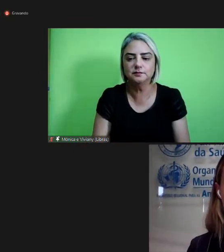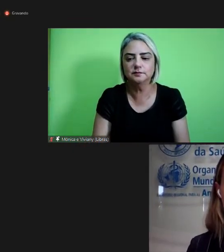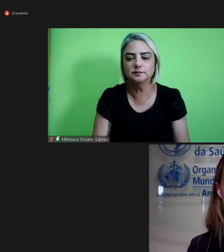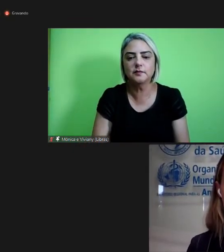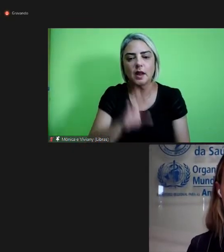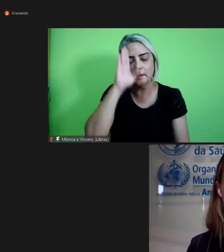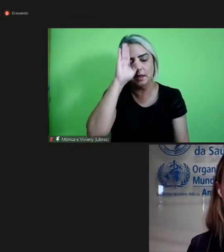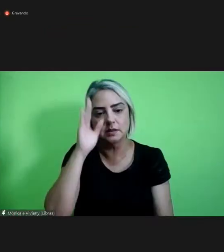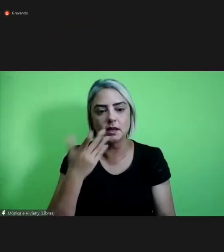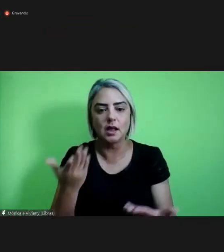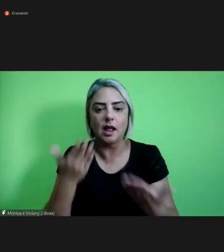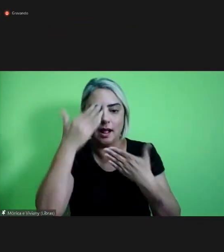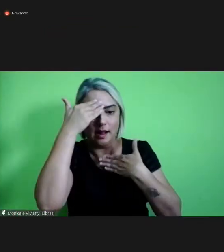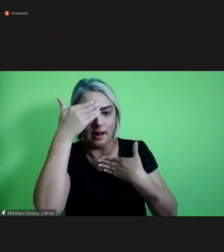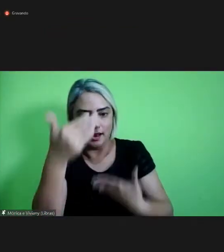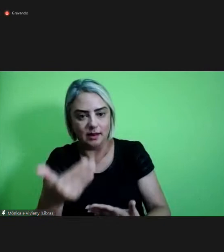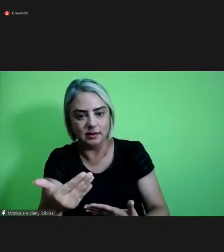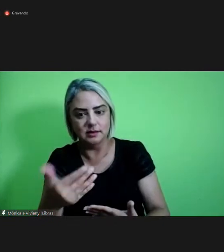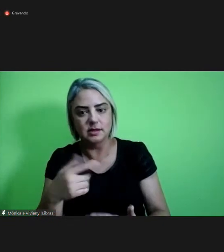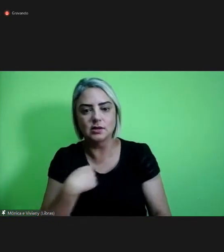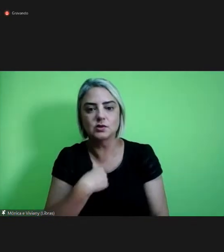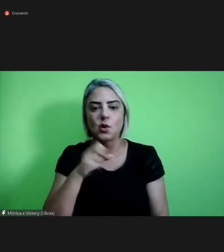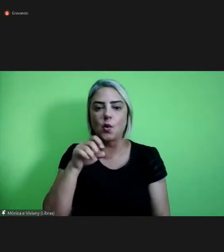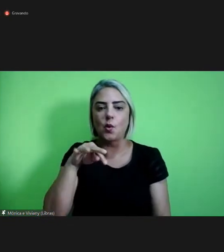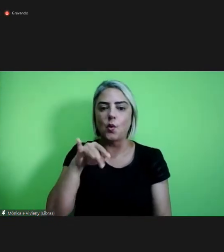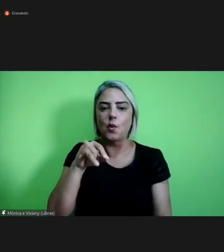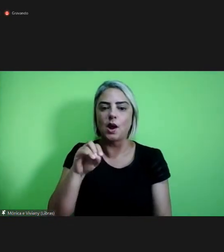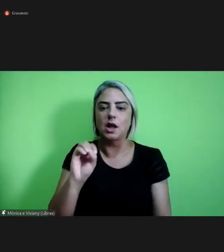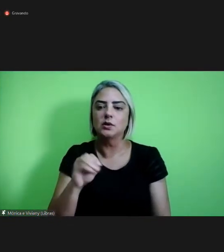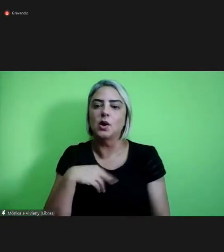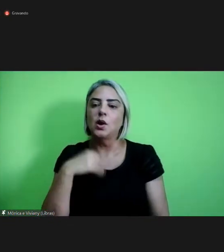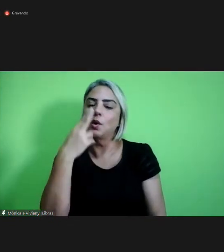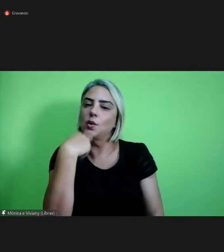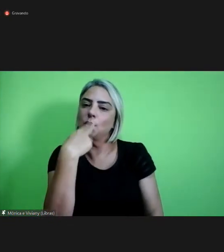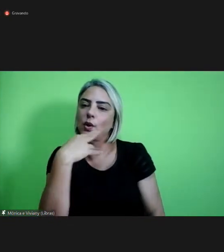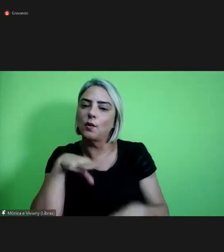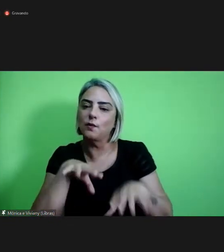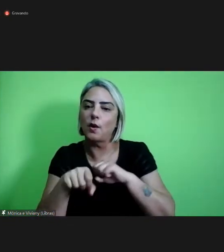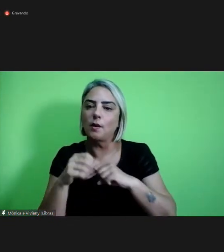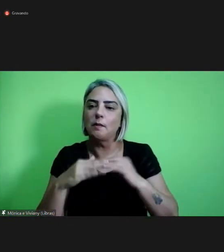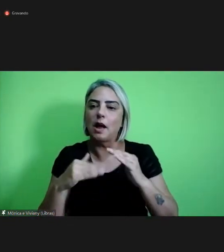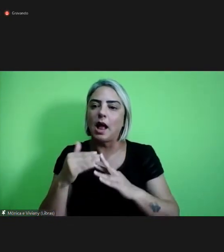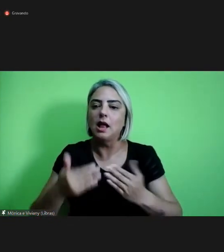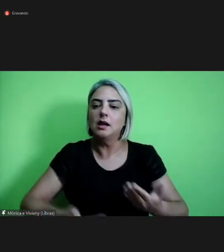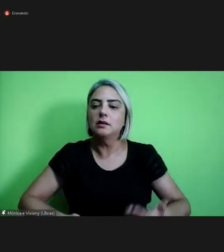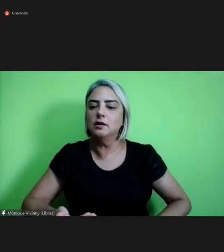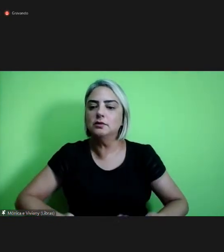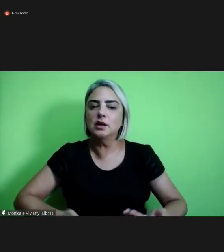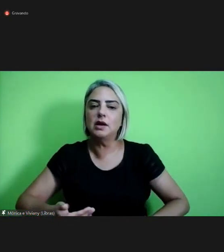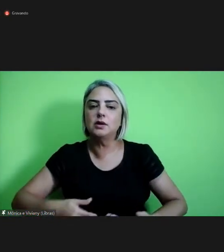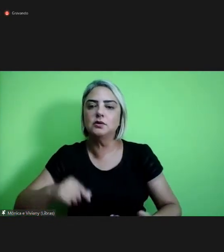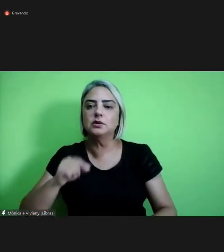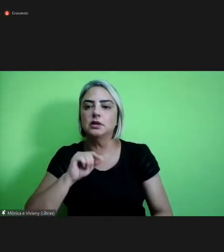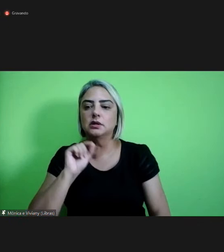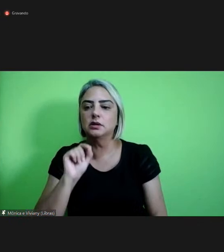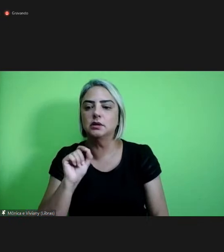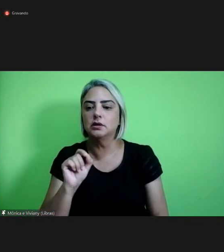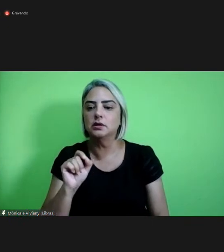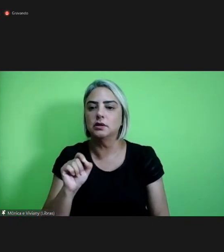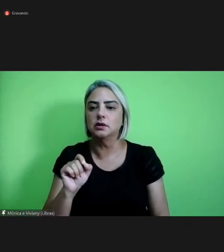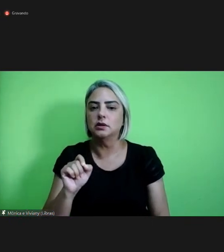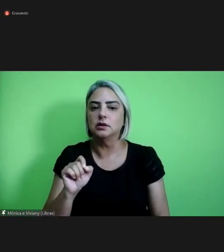then. So first, I'd like to thank you. I'm Dr. Leopoldo. I'm a nutritionist, a civil